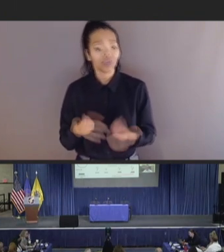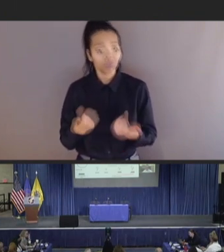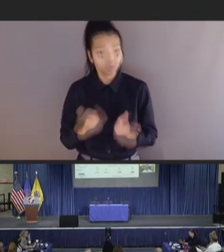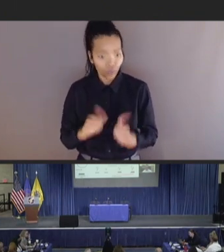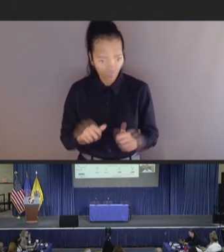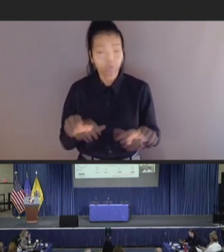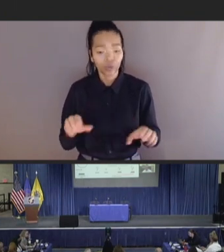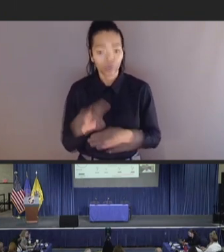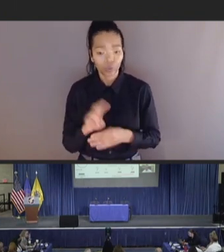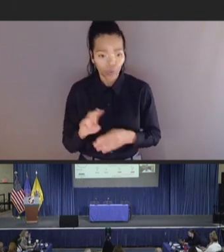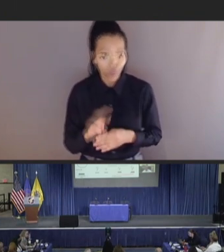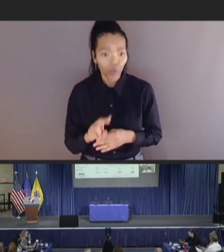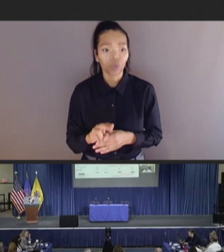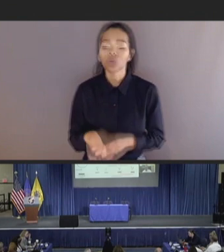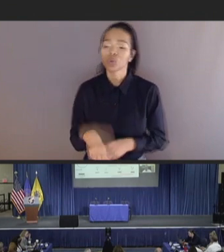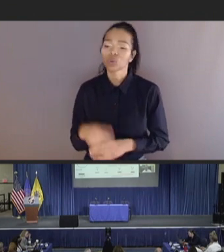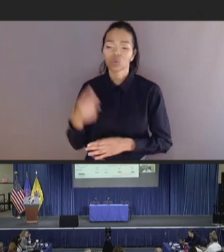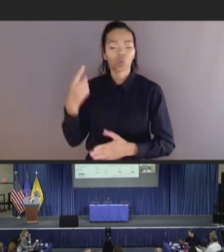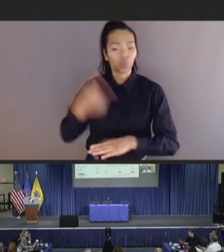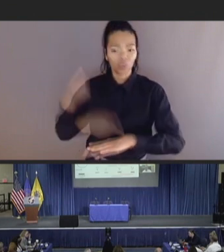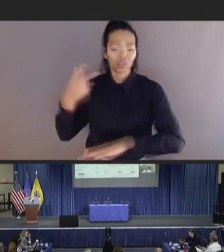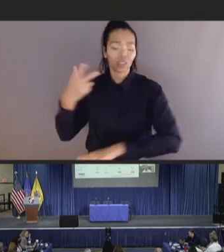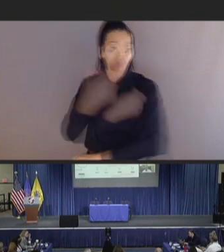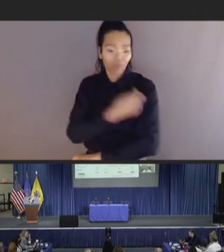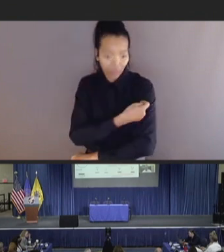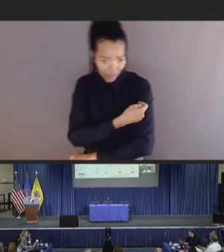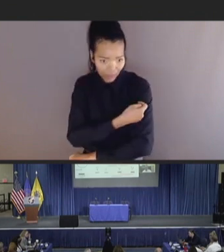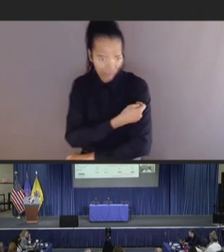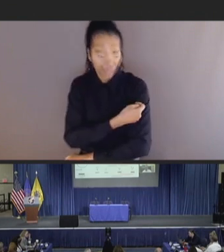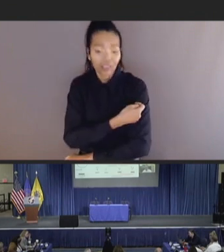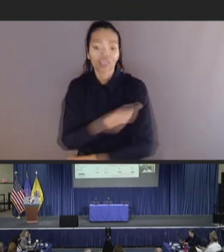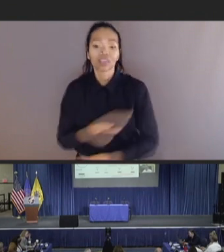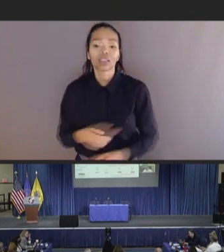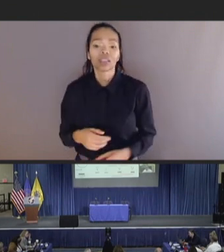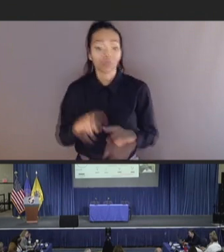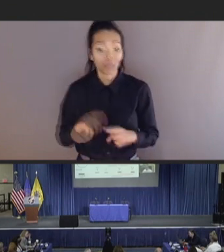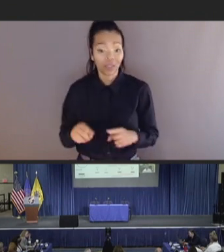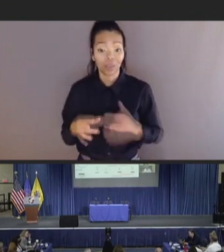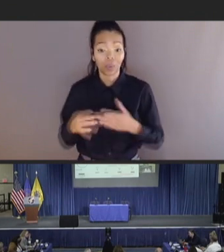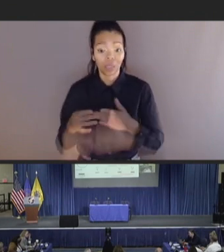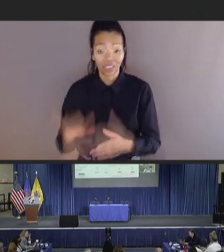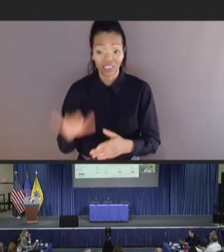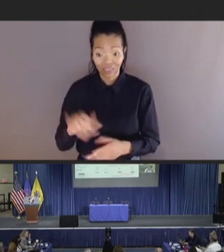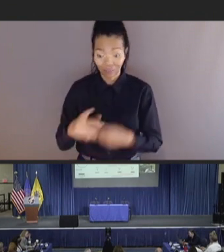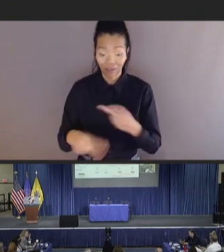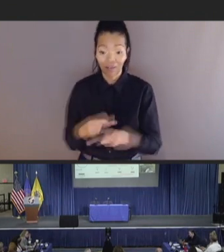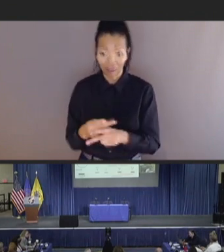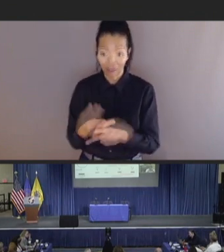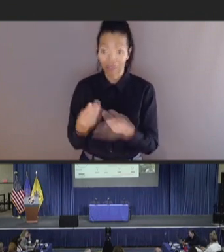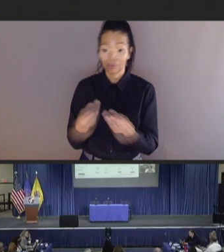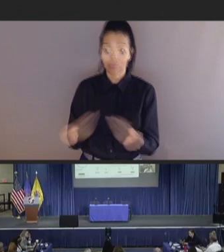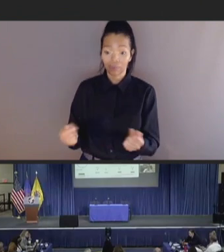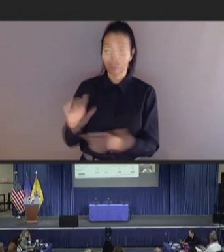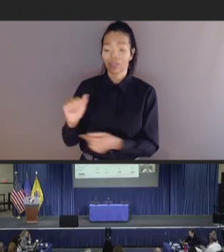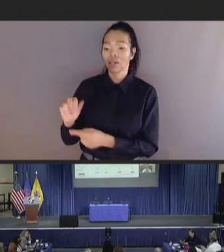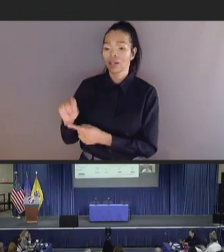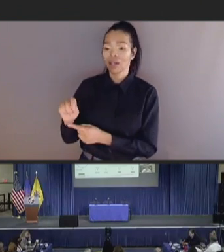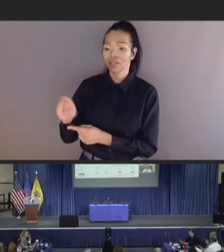or a single shot of vaccine that will lead you into these antibodies that are going to be very good at neutralizing flu,